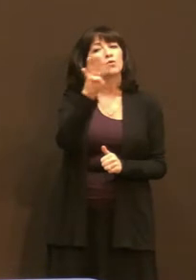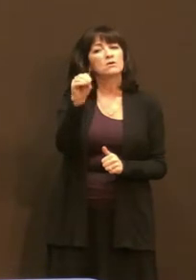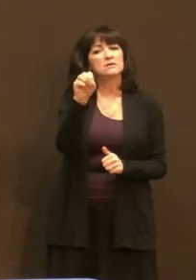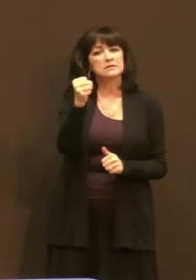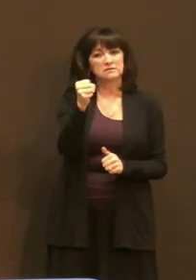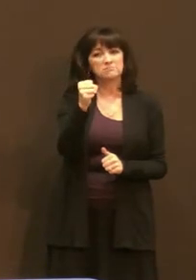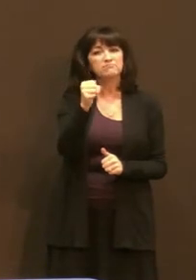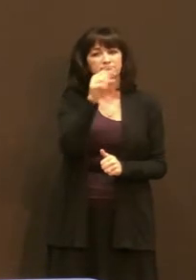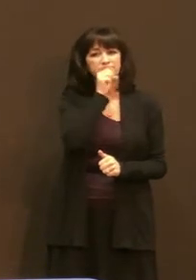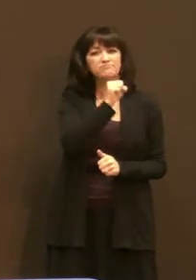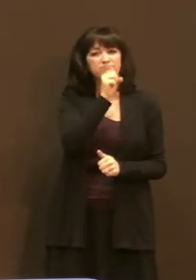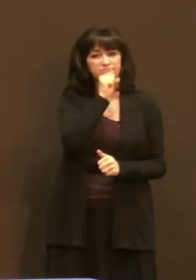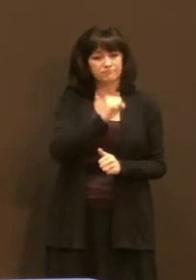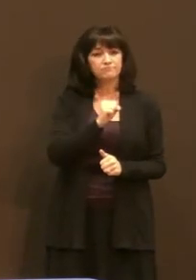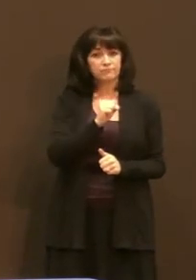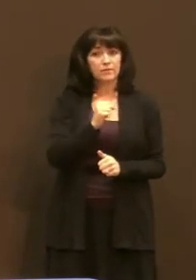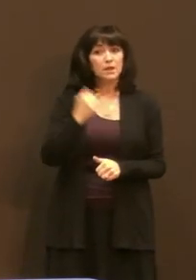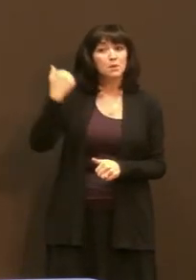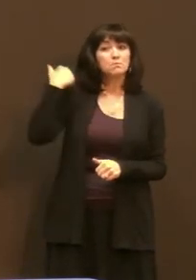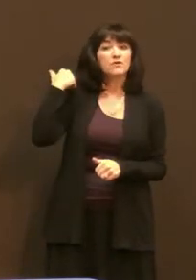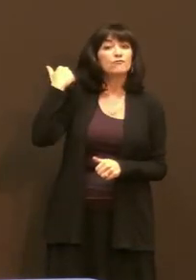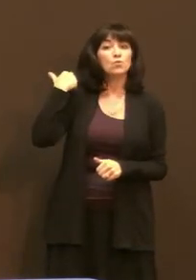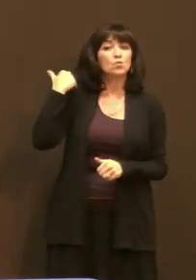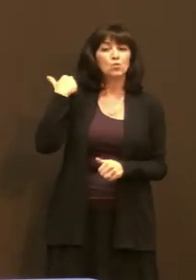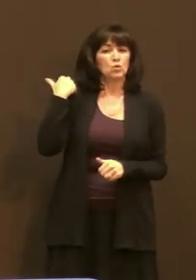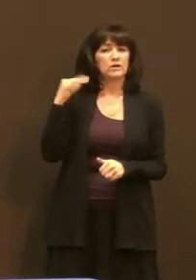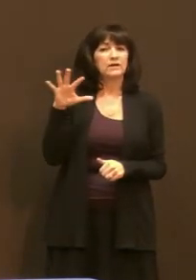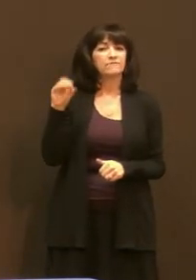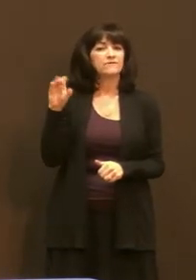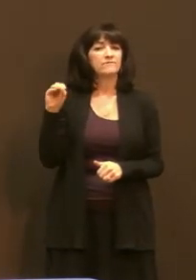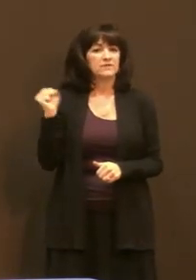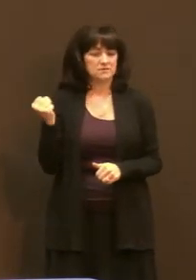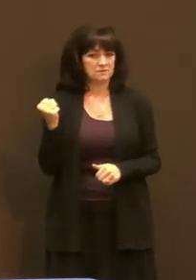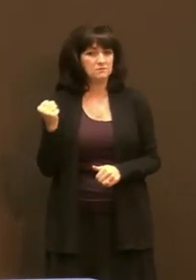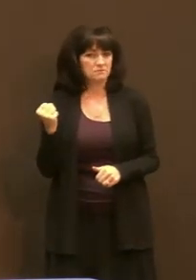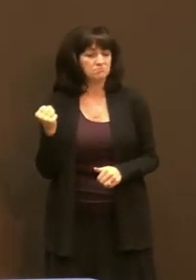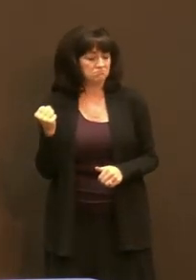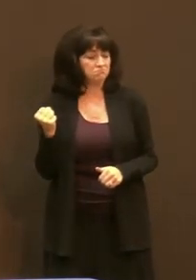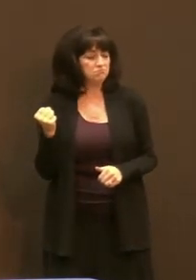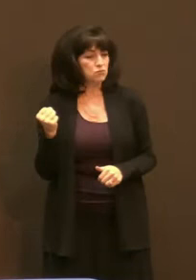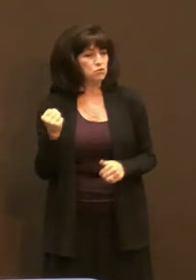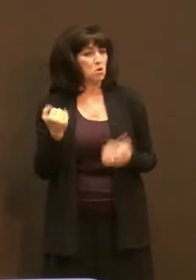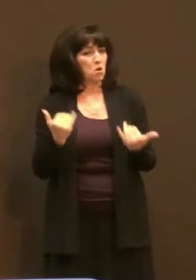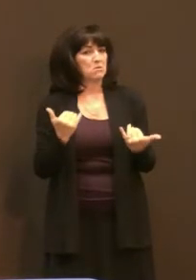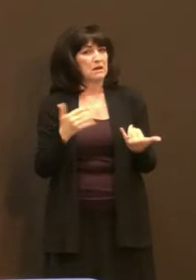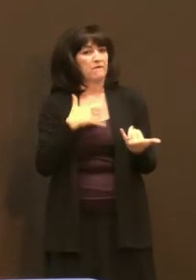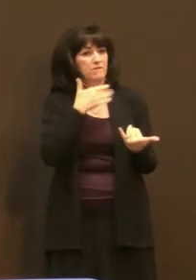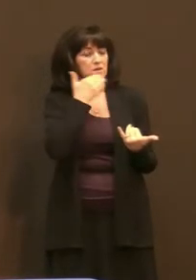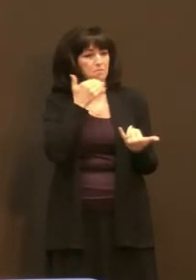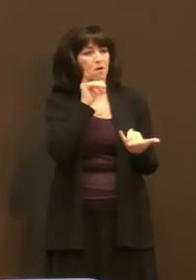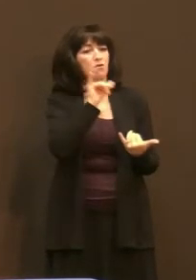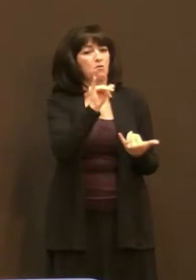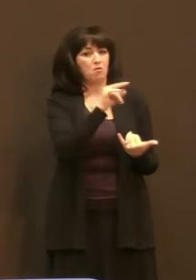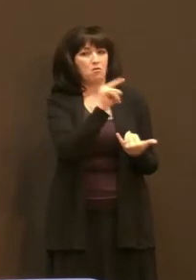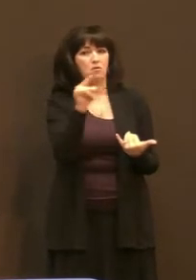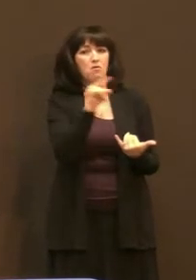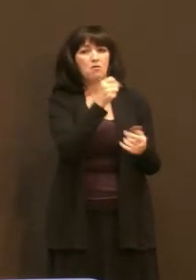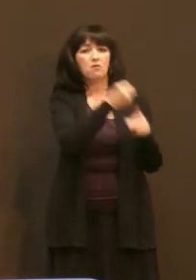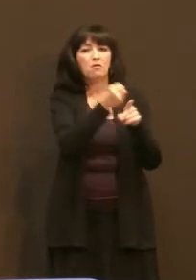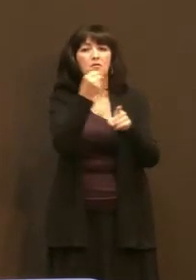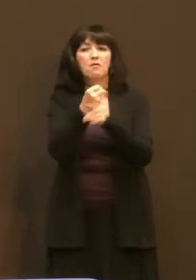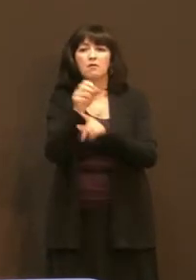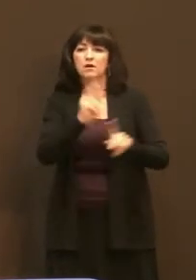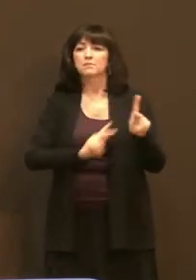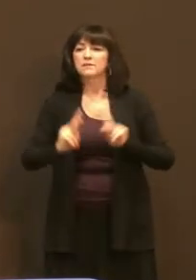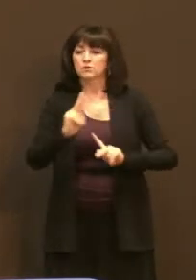in the mid-50s, and so that's a good positive development. So with that, setting the table, I'll turn it over to Dr. Rattay for